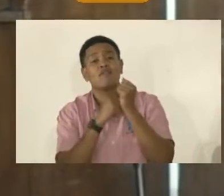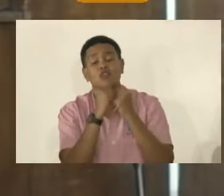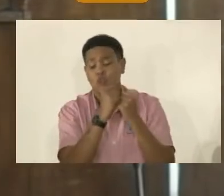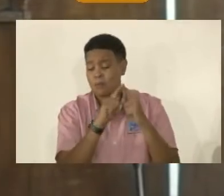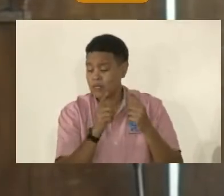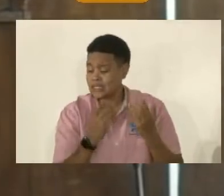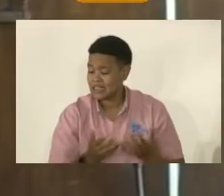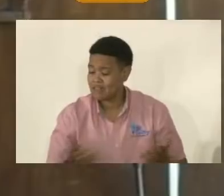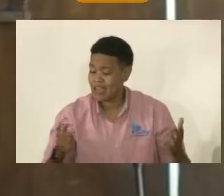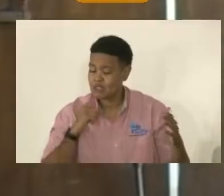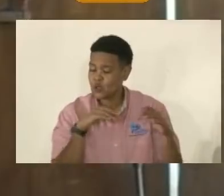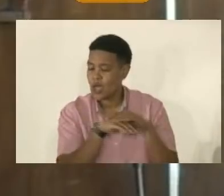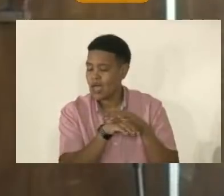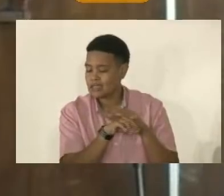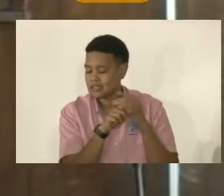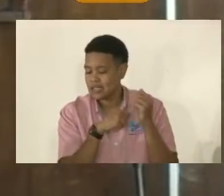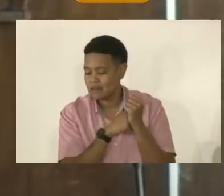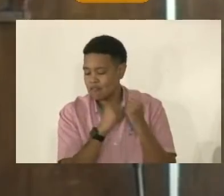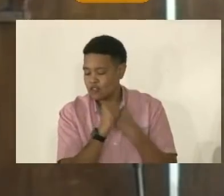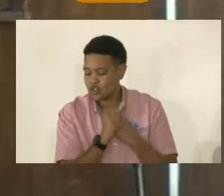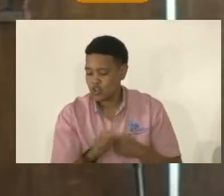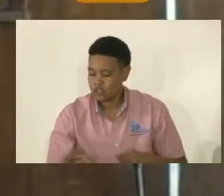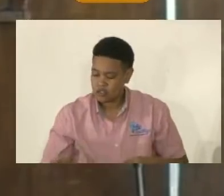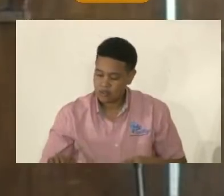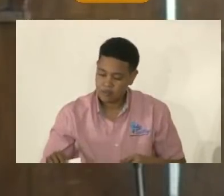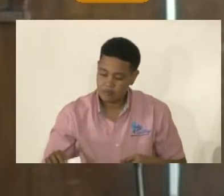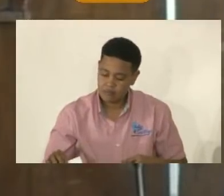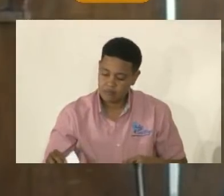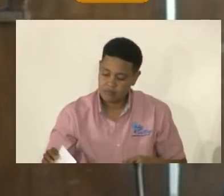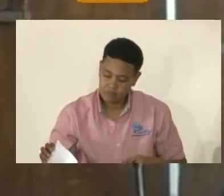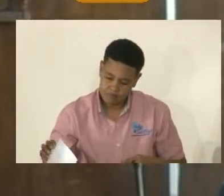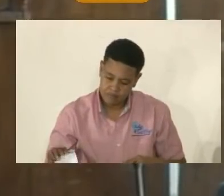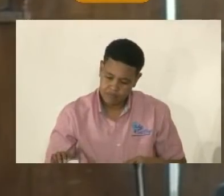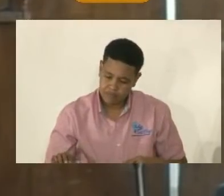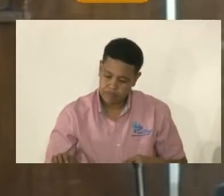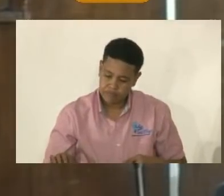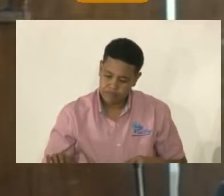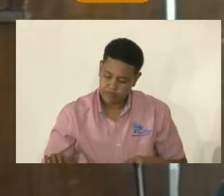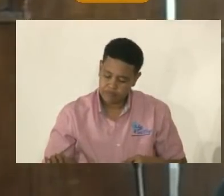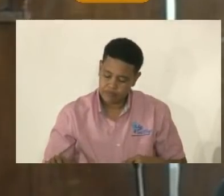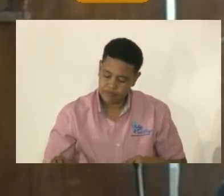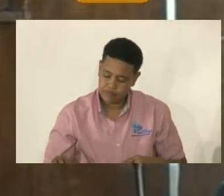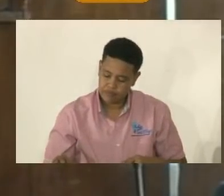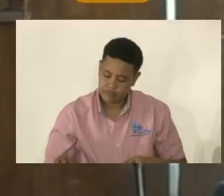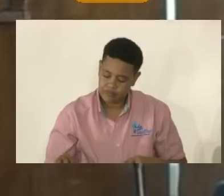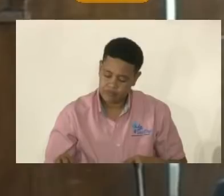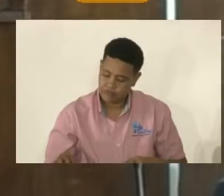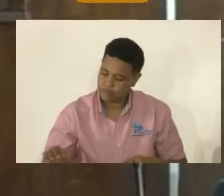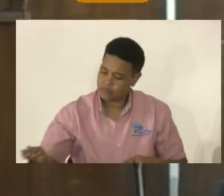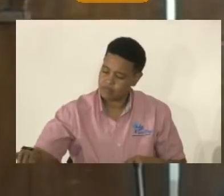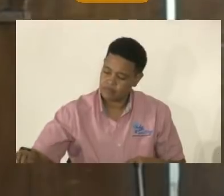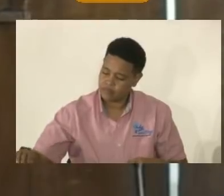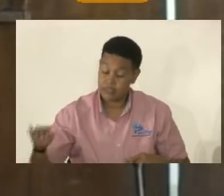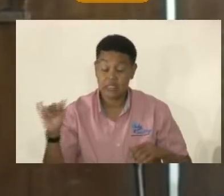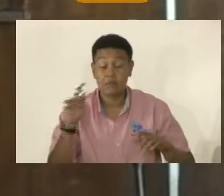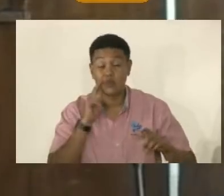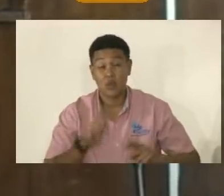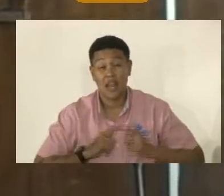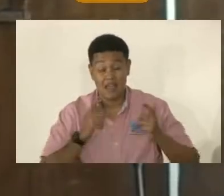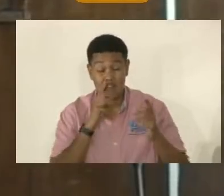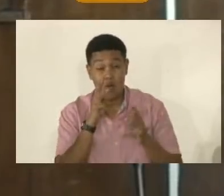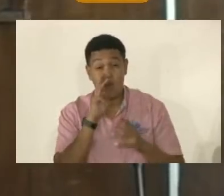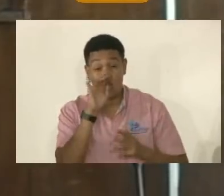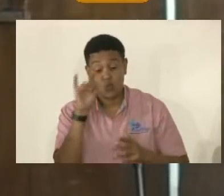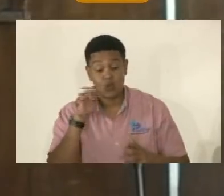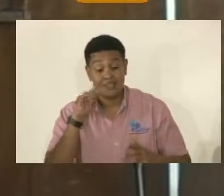devices to access the infrastructure. Similar to the lifeline block concept in water utility tariff regimes,